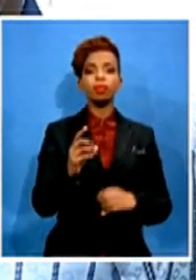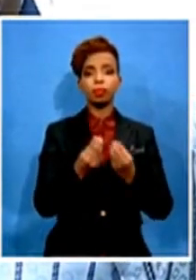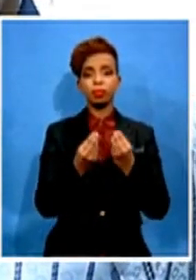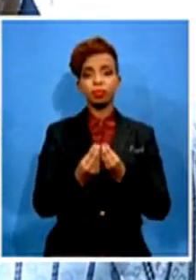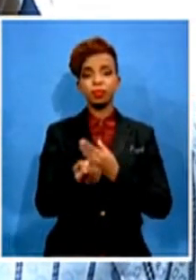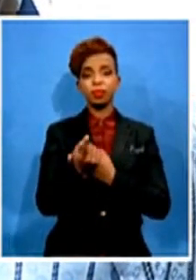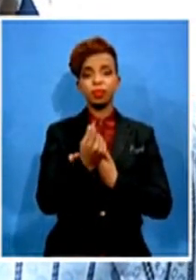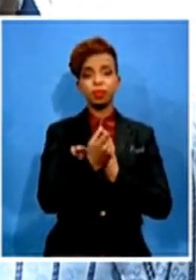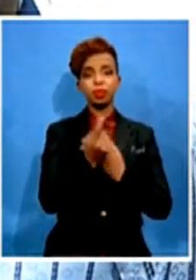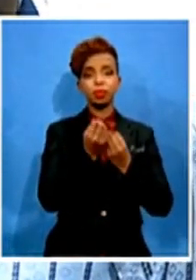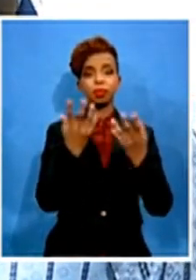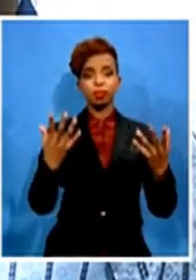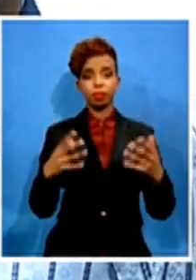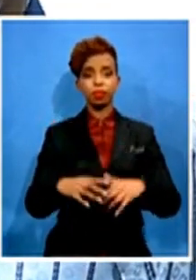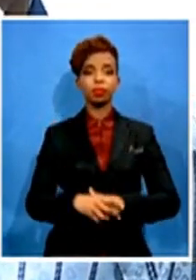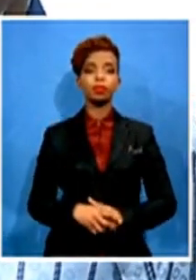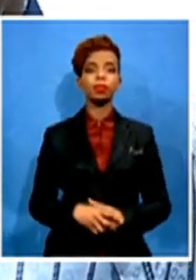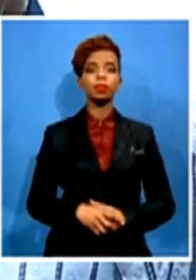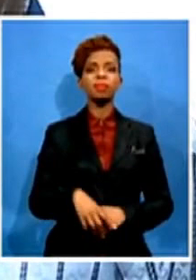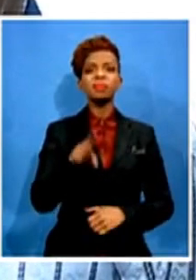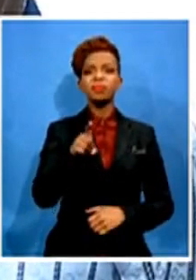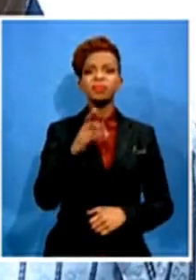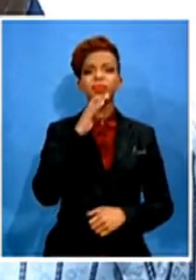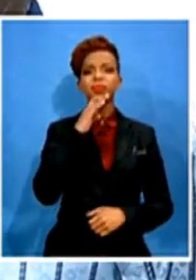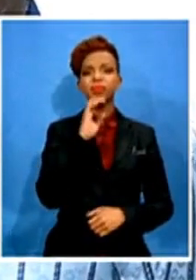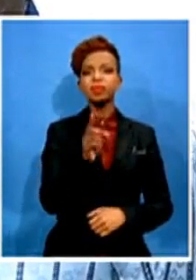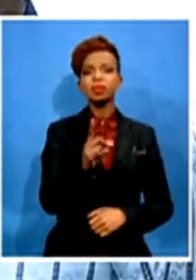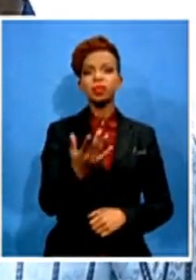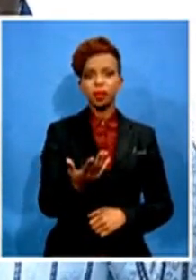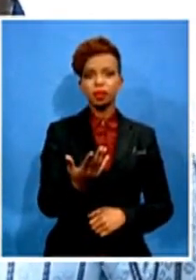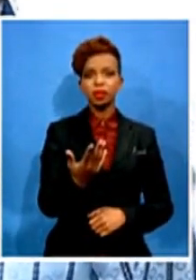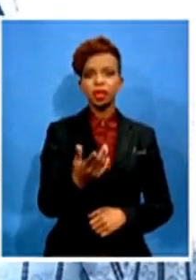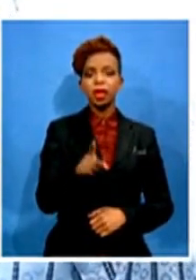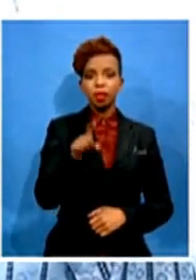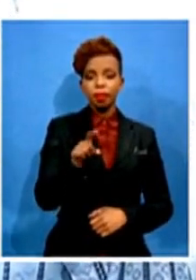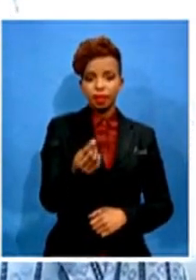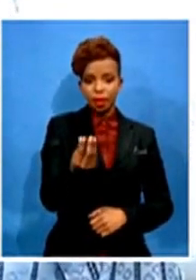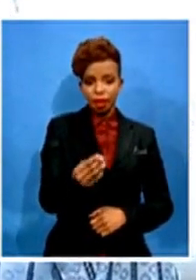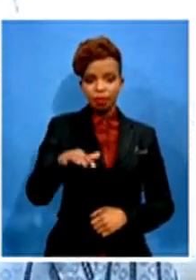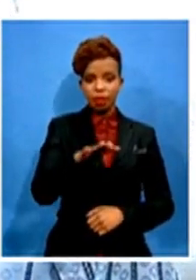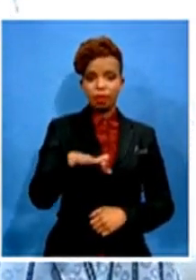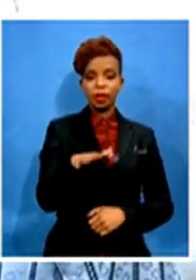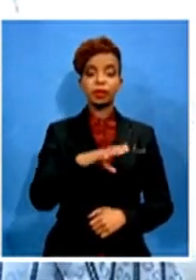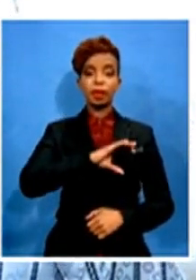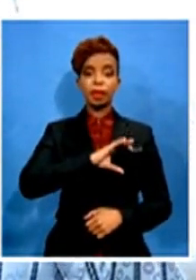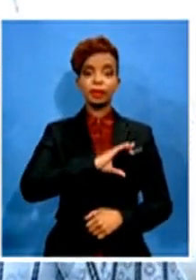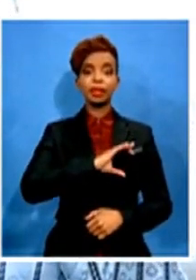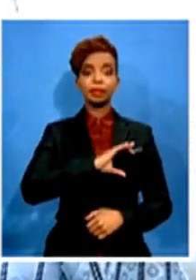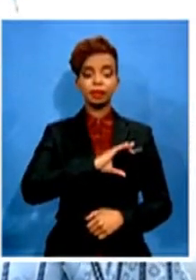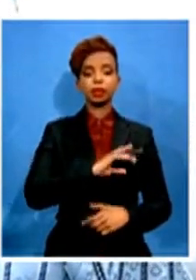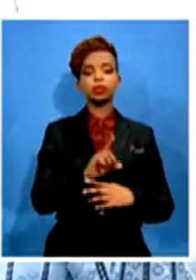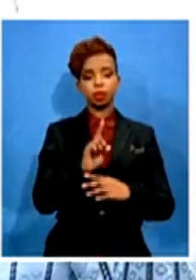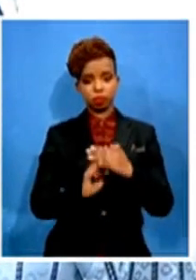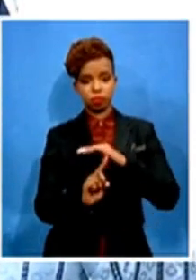that there must be a place where patients will come in, where they'll be able to observe distances, where they'll be able to ask